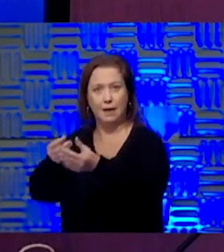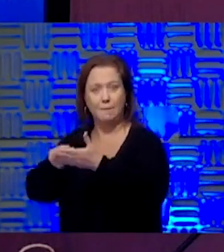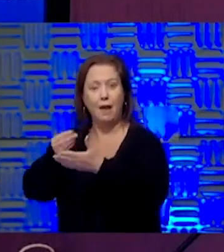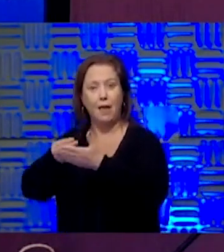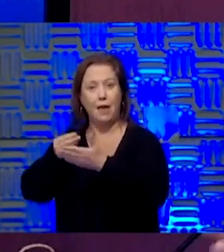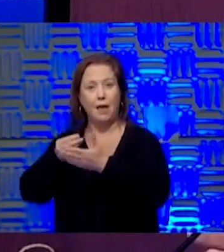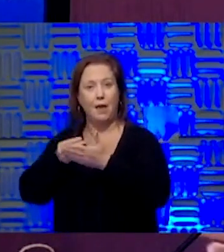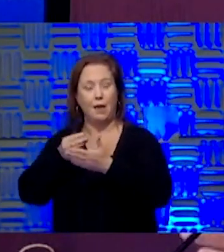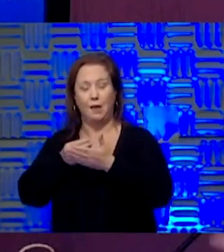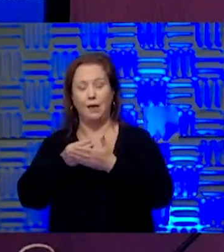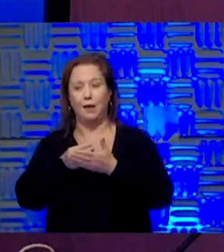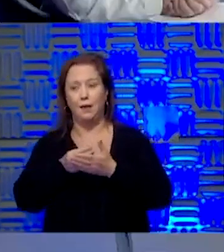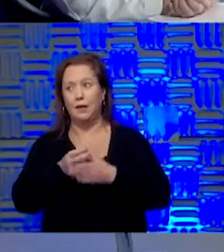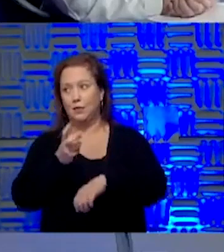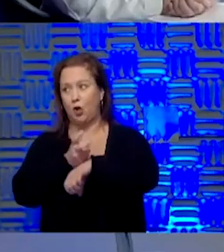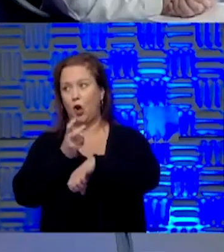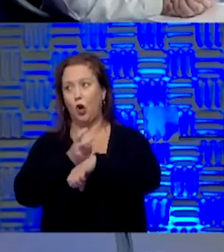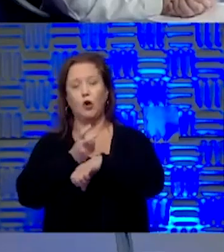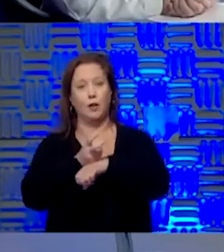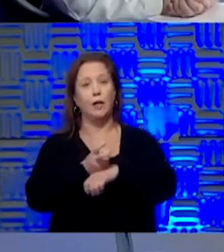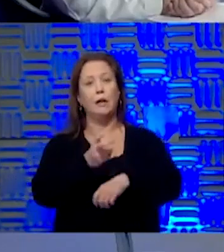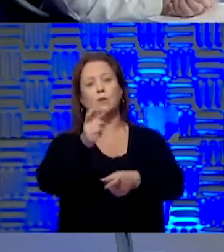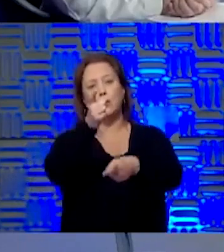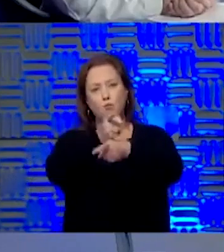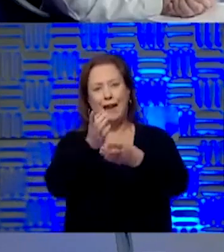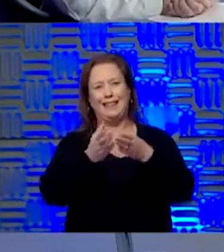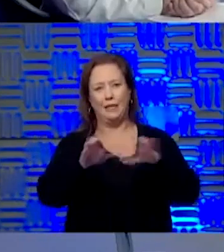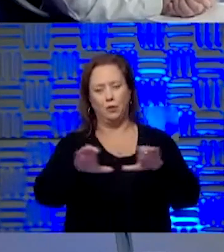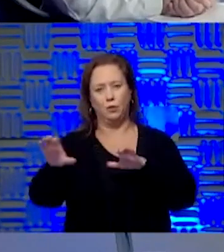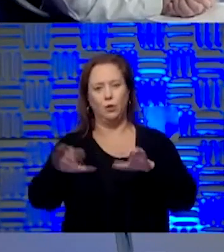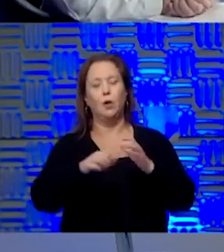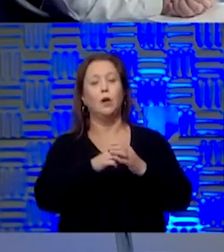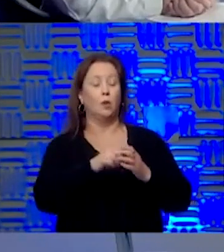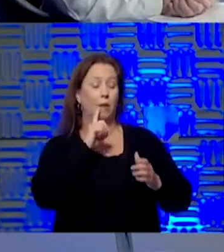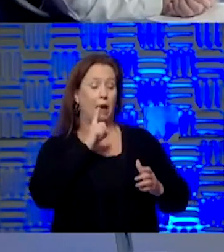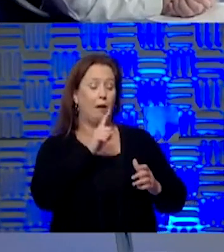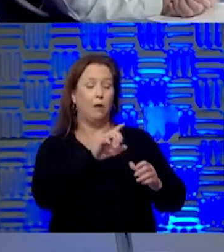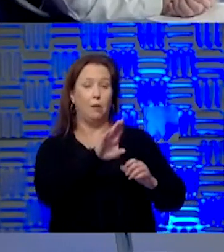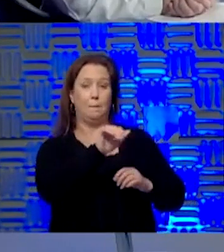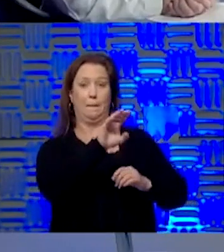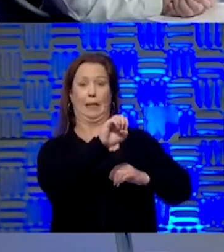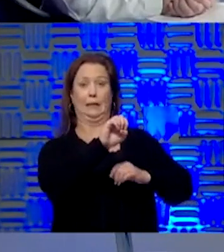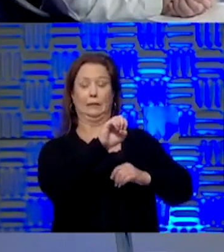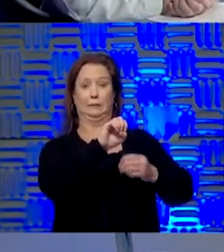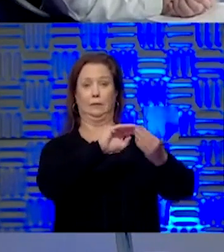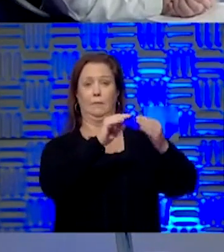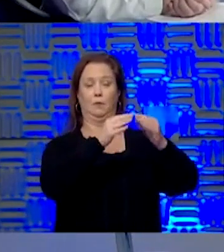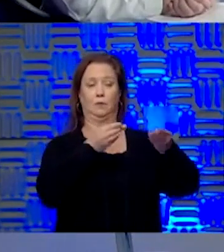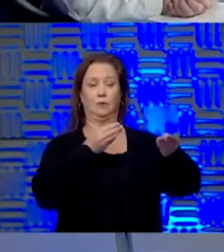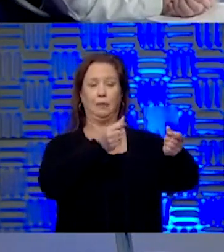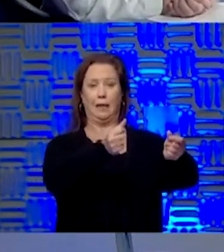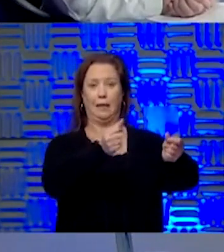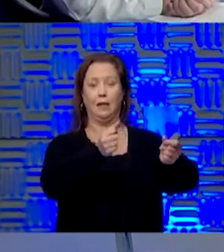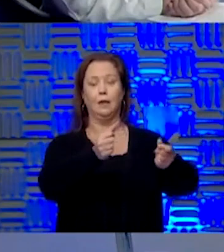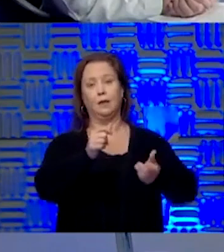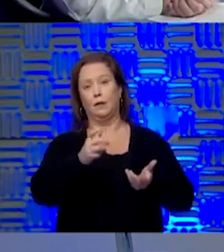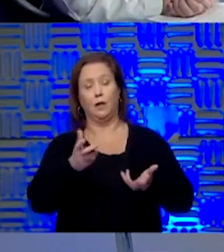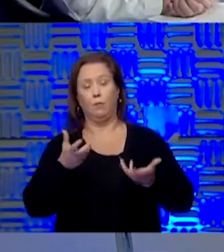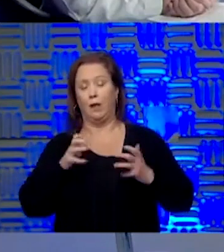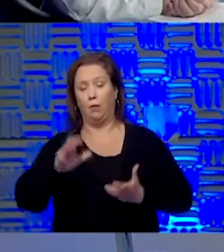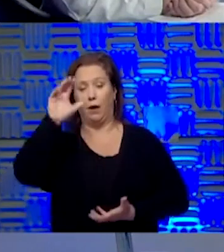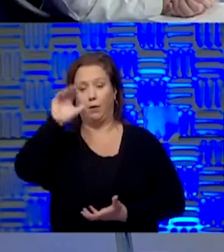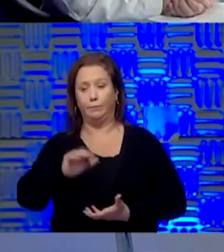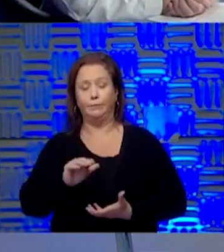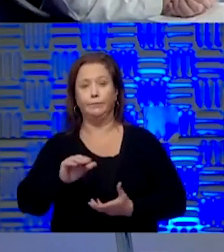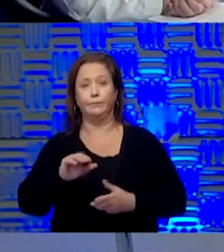So that's the right thing to do. It's the right thing to do. But we had our base rate of spending, and we didn't, unless you wanted to not have as many employees or not buy